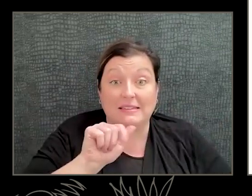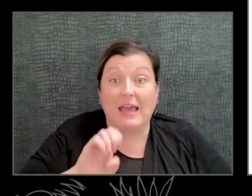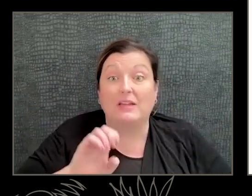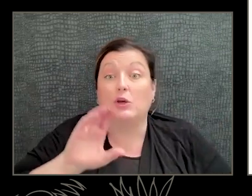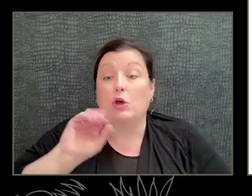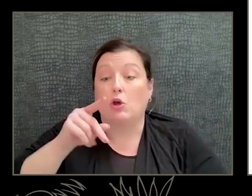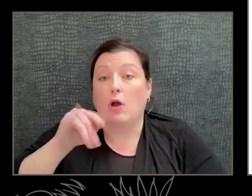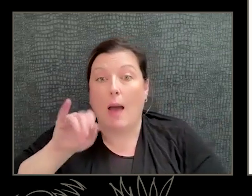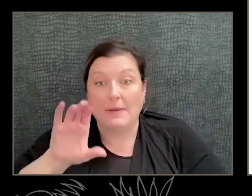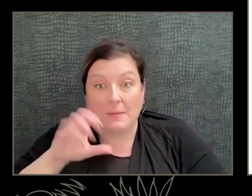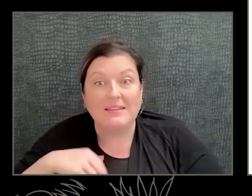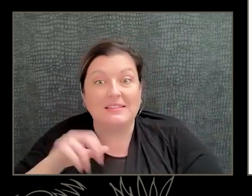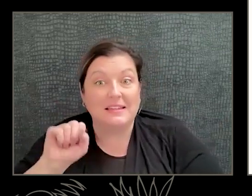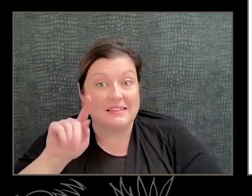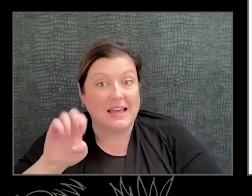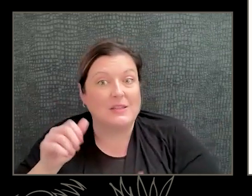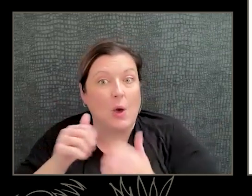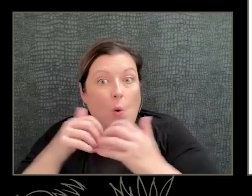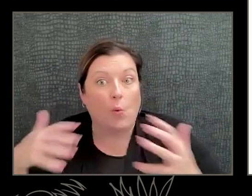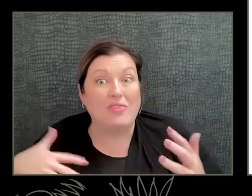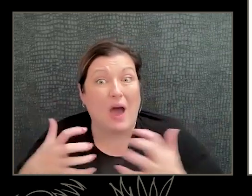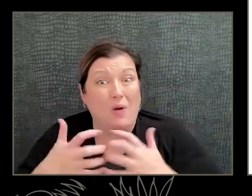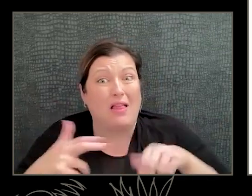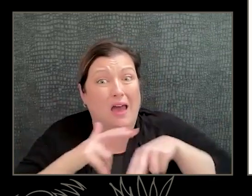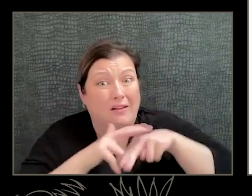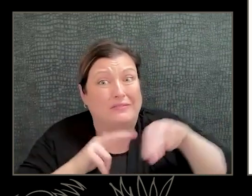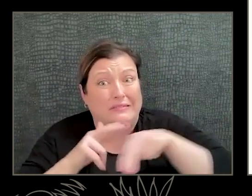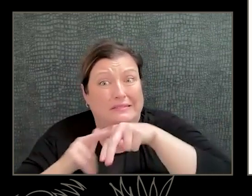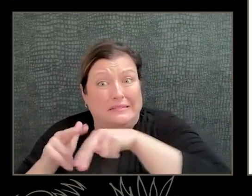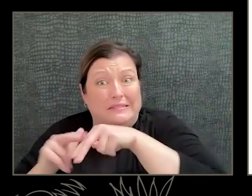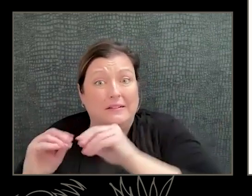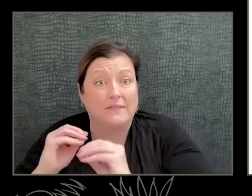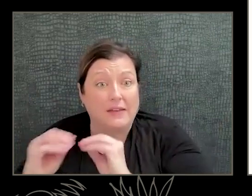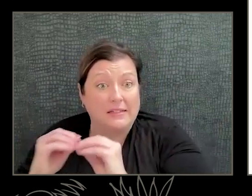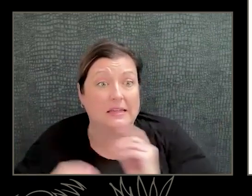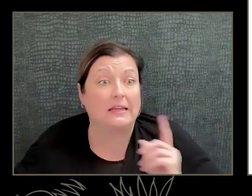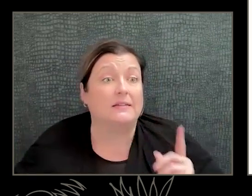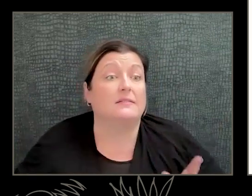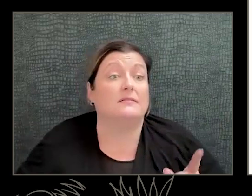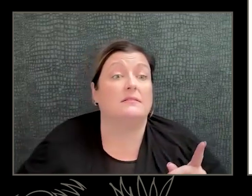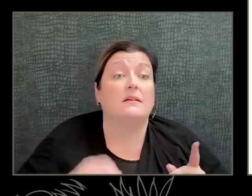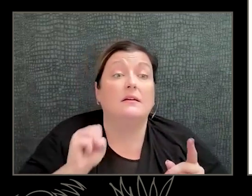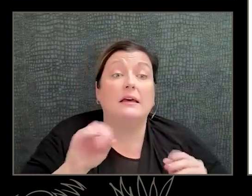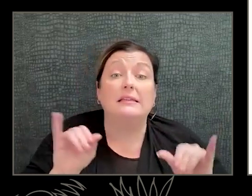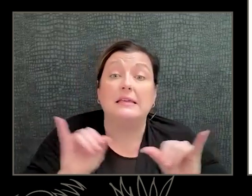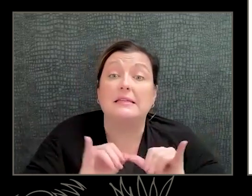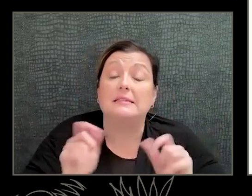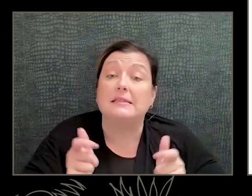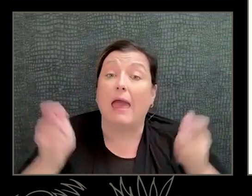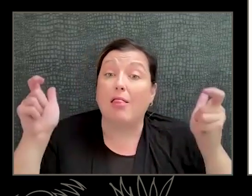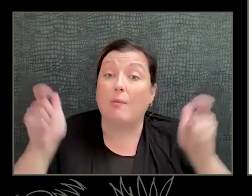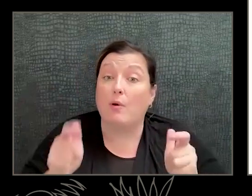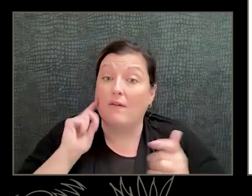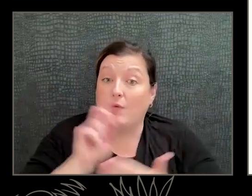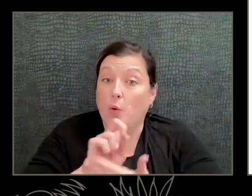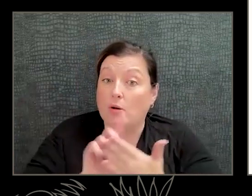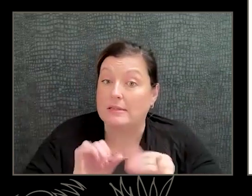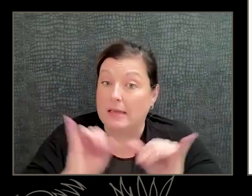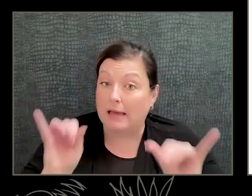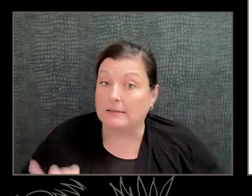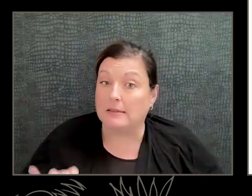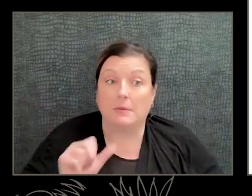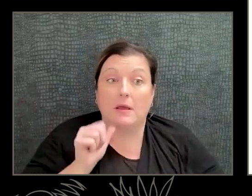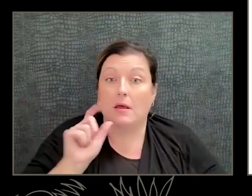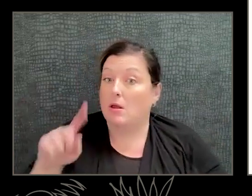without duct tape and without having to do a lot of different hacky stuff? Is it scalable for design systems? And that's not just for people who